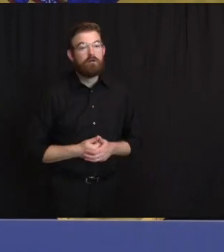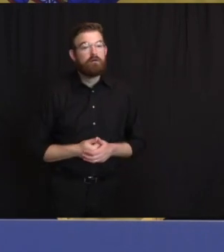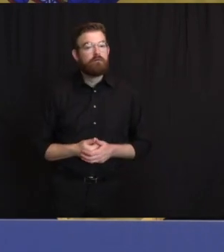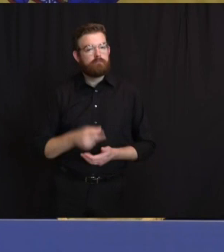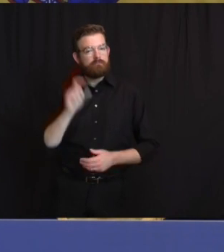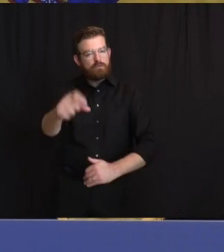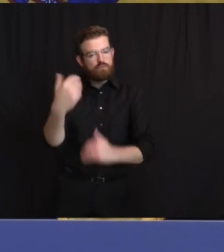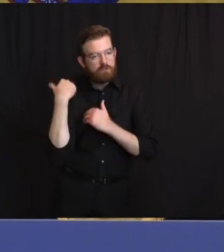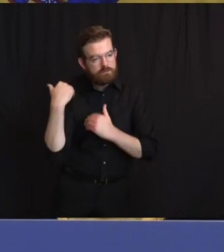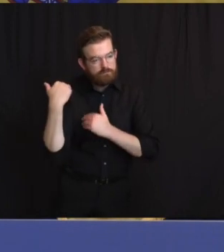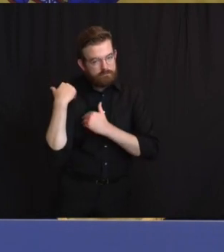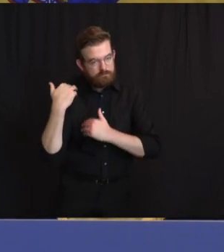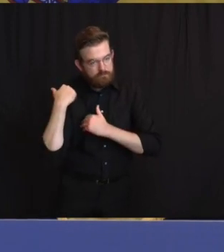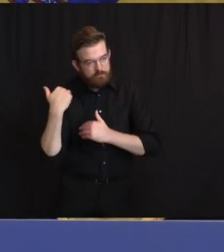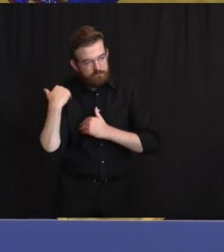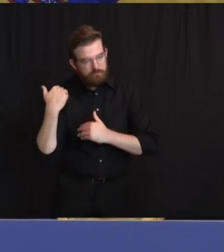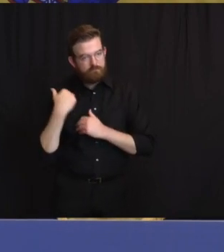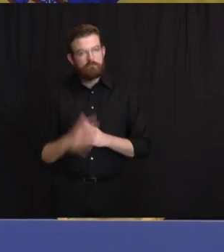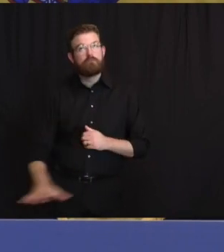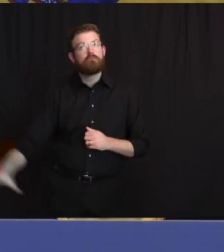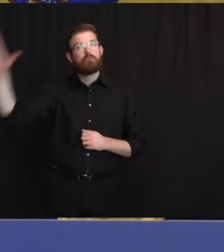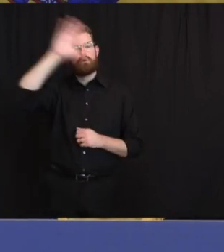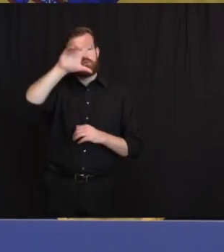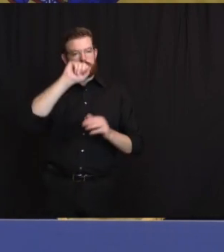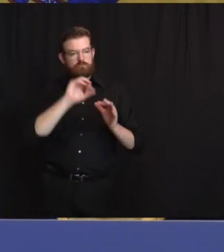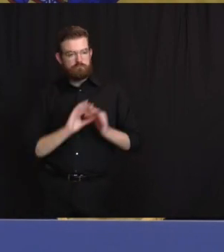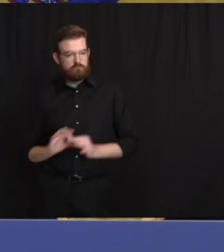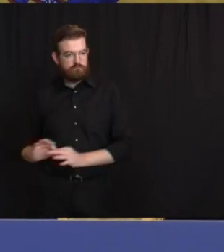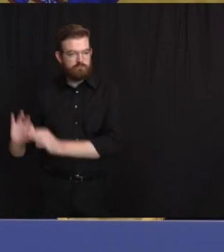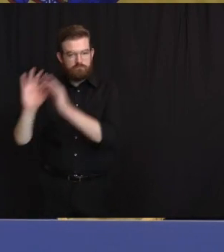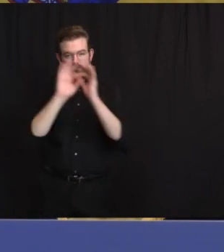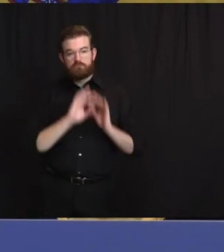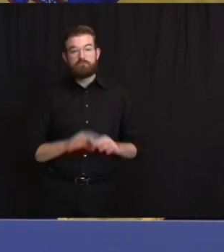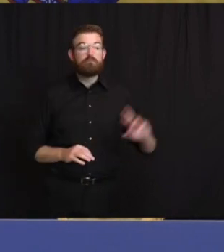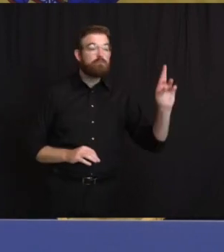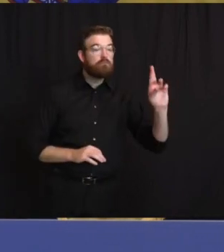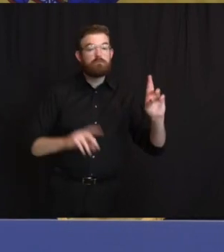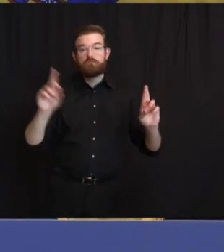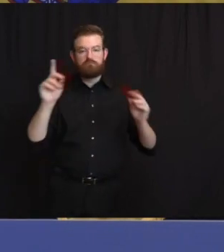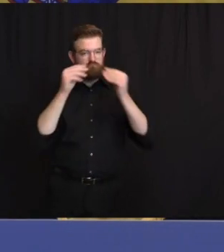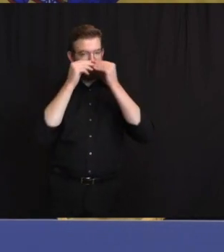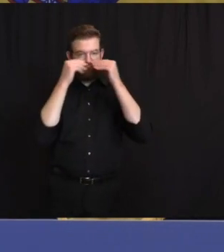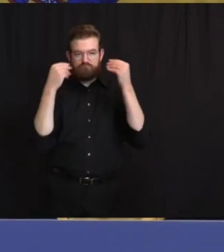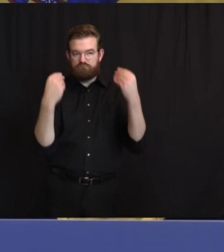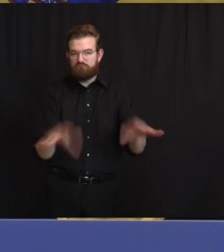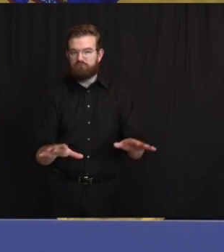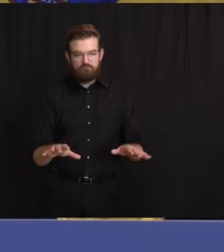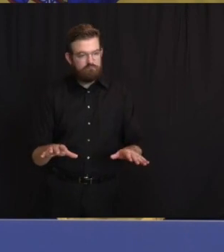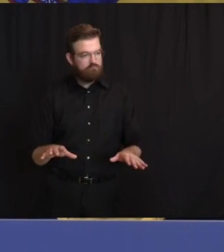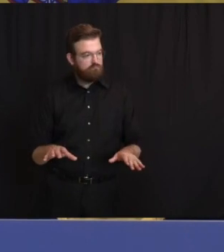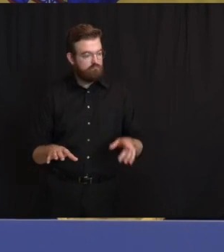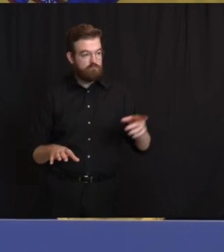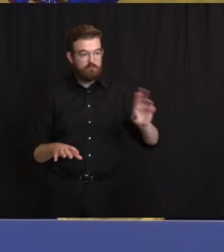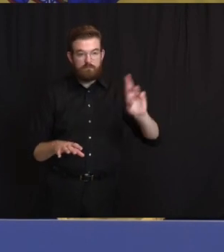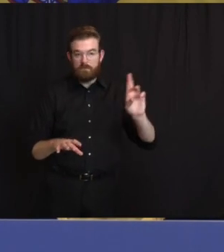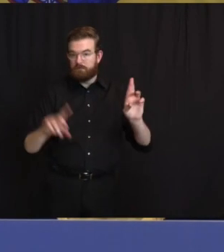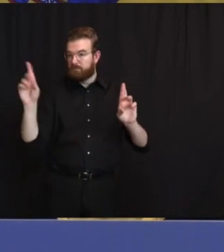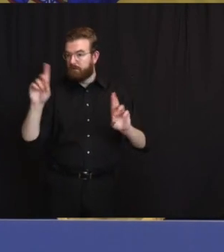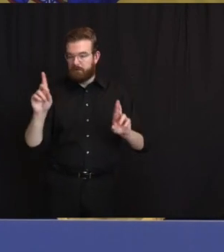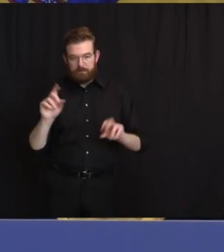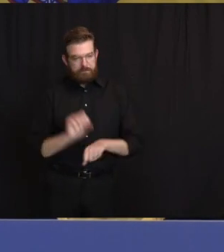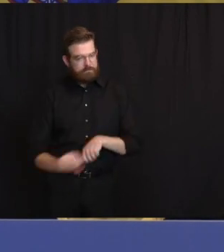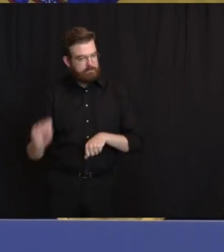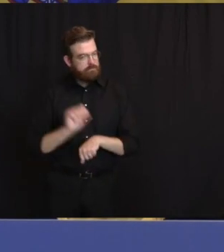place. And I know there are folks both sides of the aisle throwing themselves and doing everything they can right now. We need that consistently. We